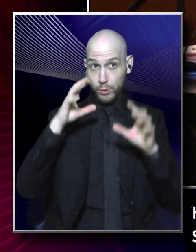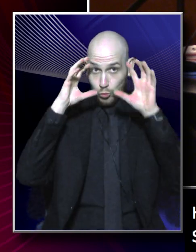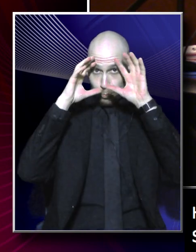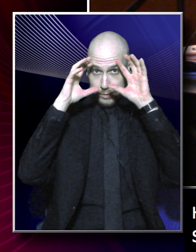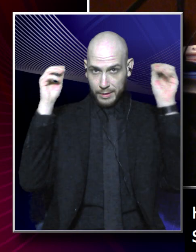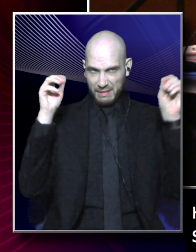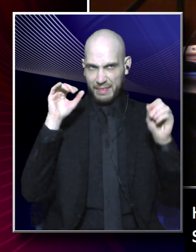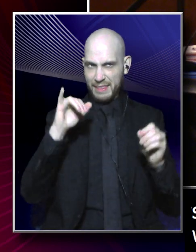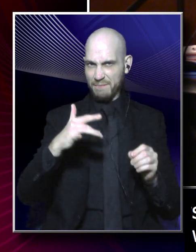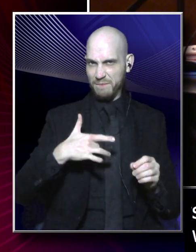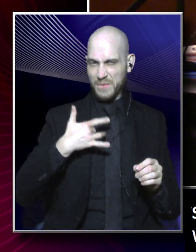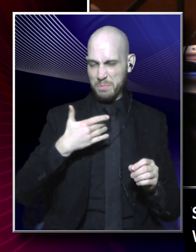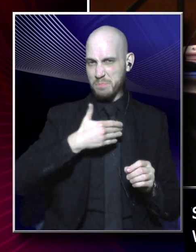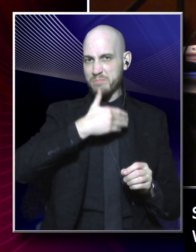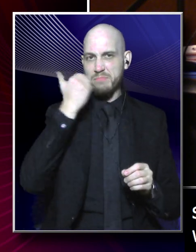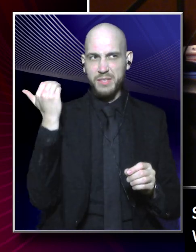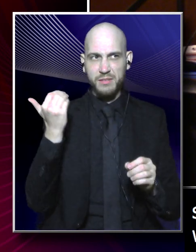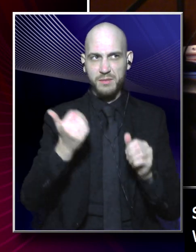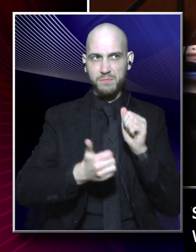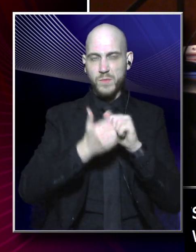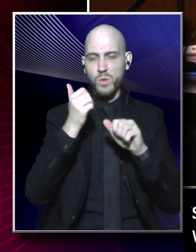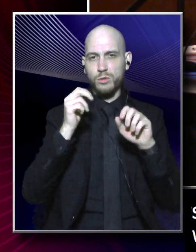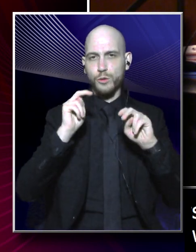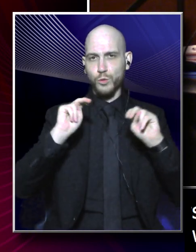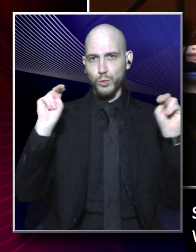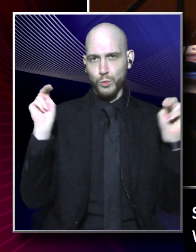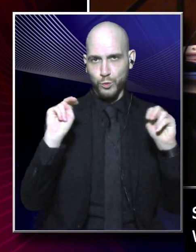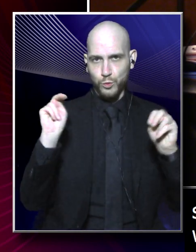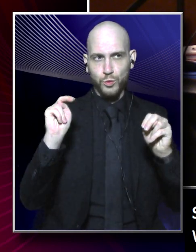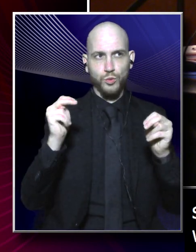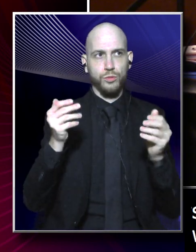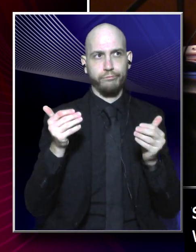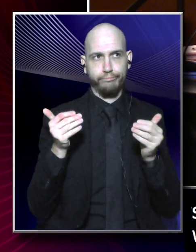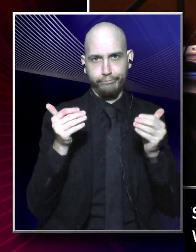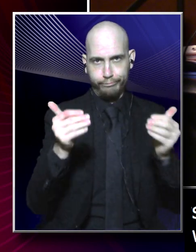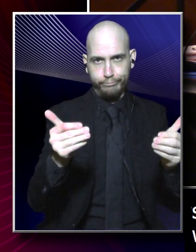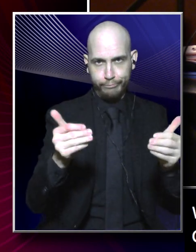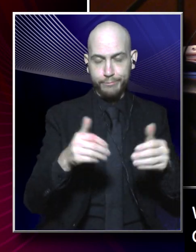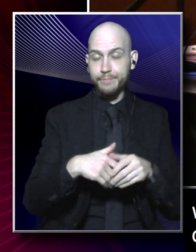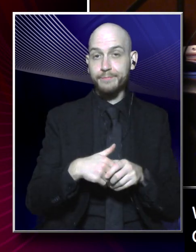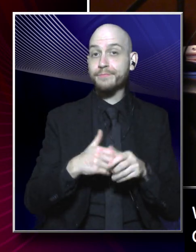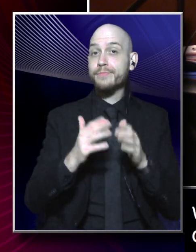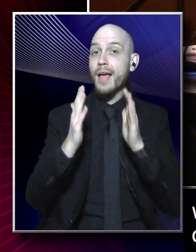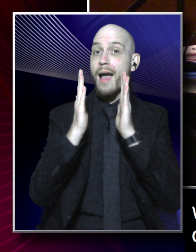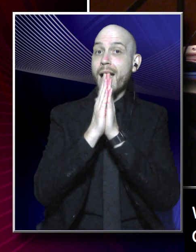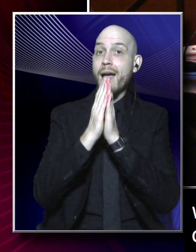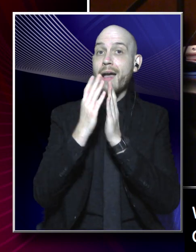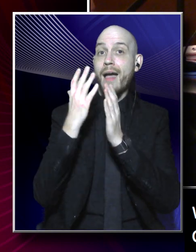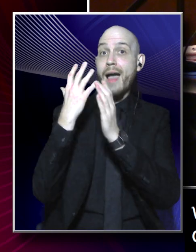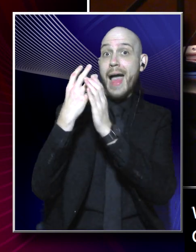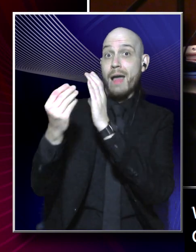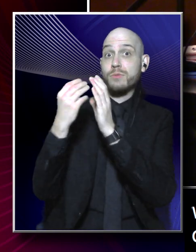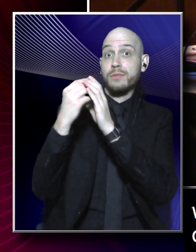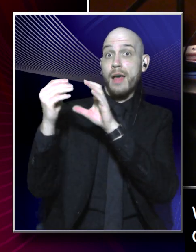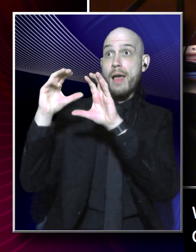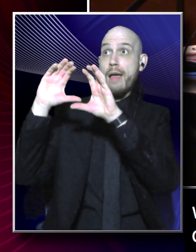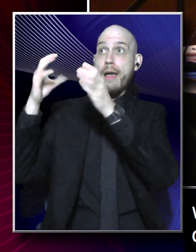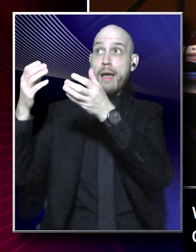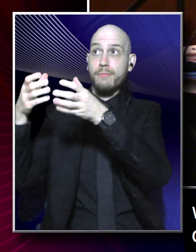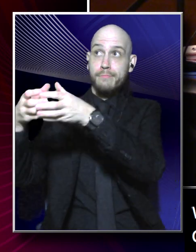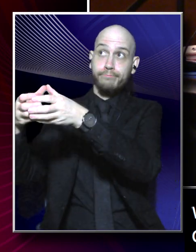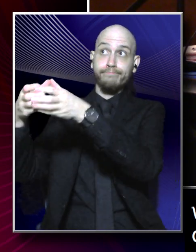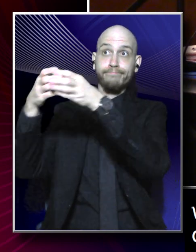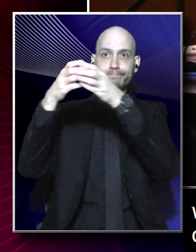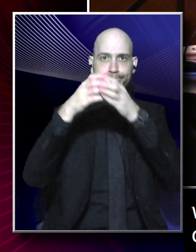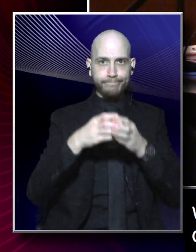to move forward. That we have an outside group come in and look at our dorm program and